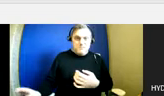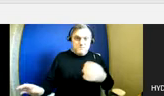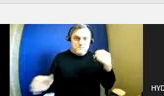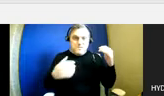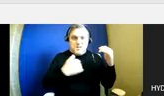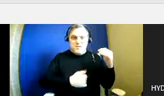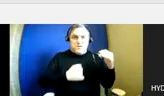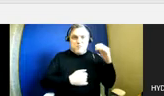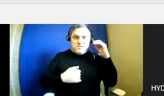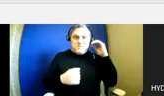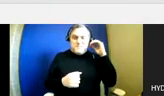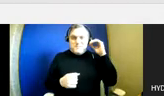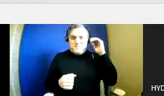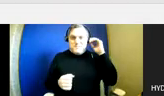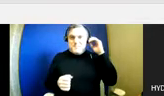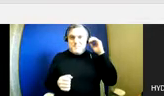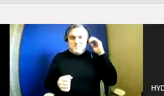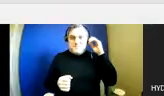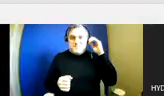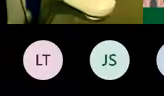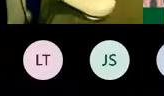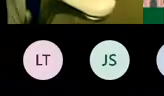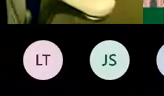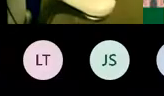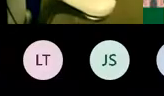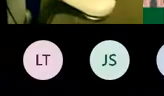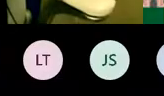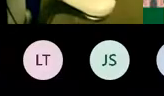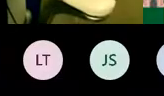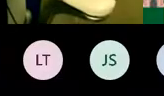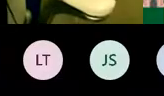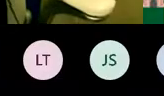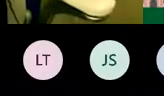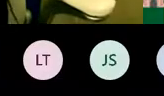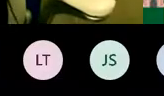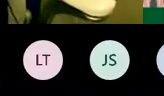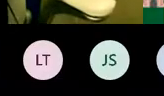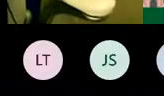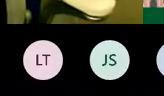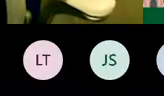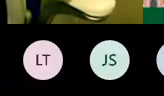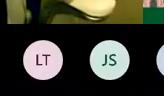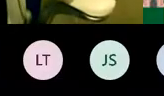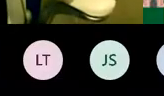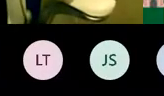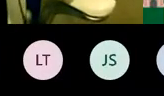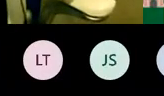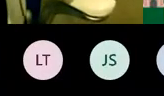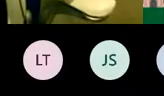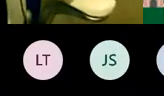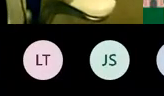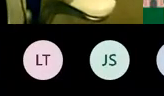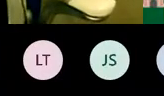Apologies for the delay, I got muted then, but I'm just going to share again the screen for you and